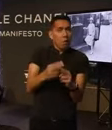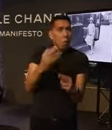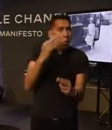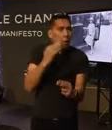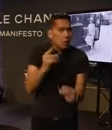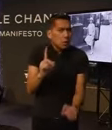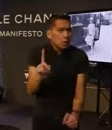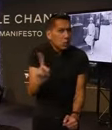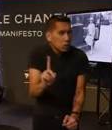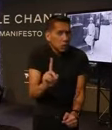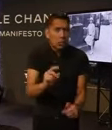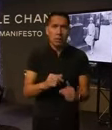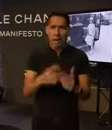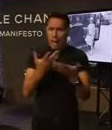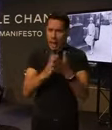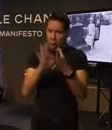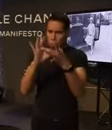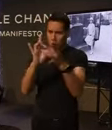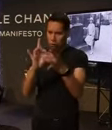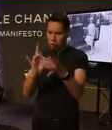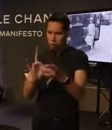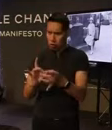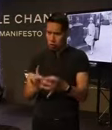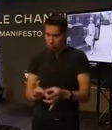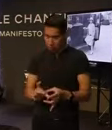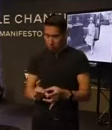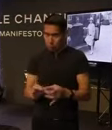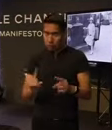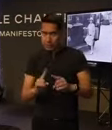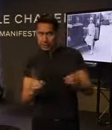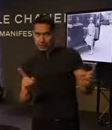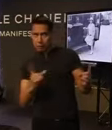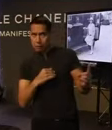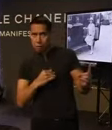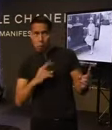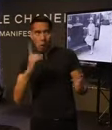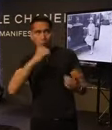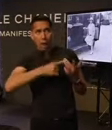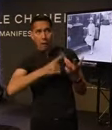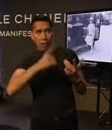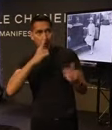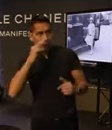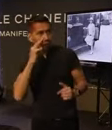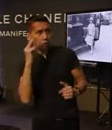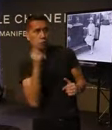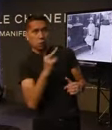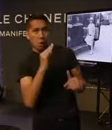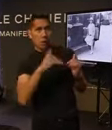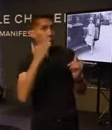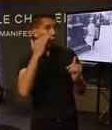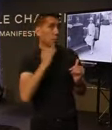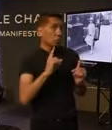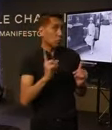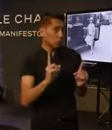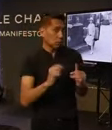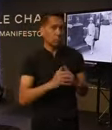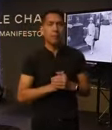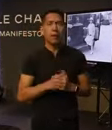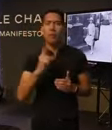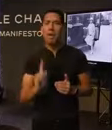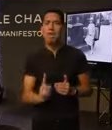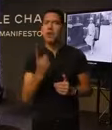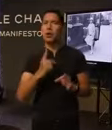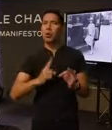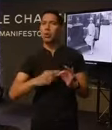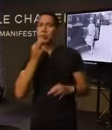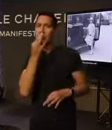are the intersections with and the divergences away from feminist thought and ideology? So for my first